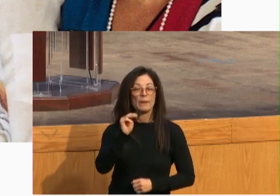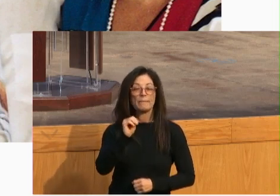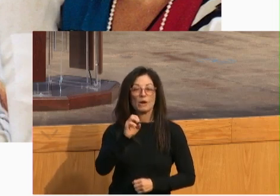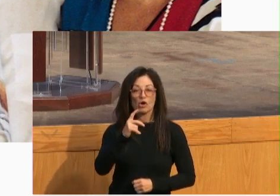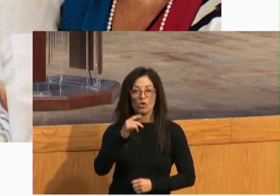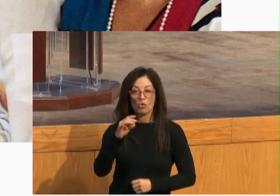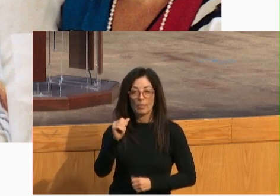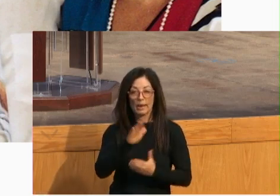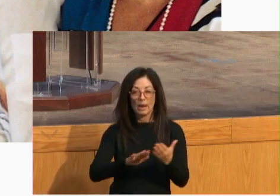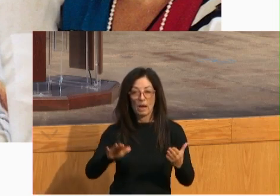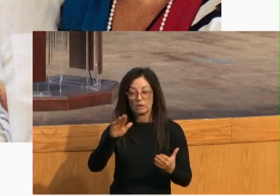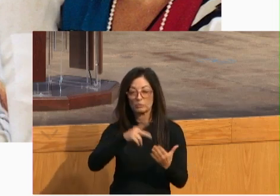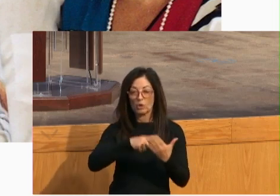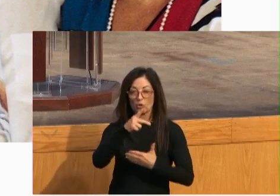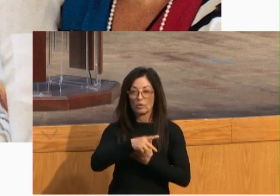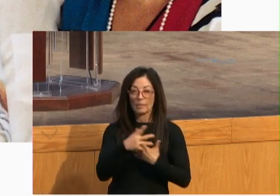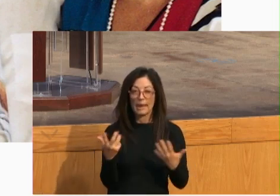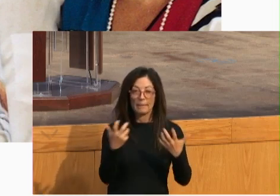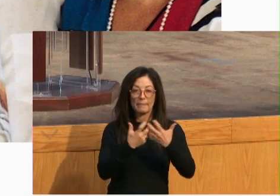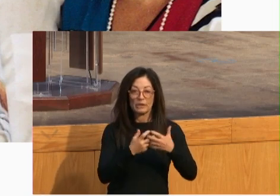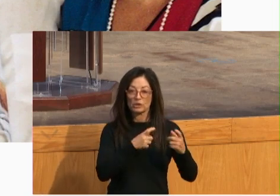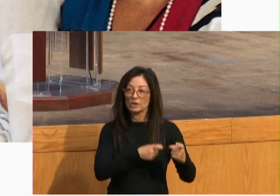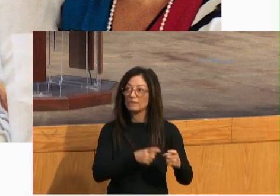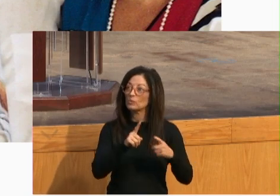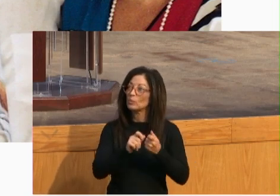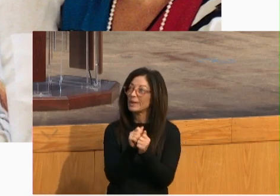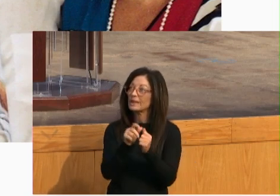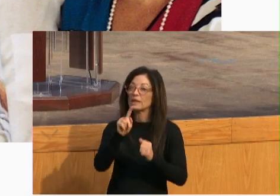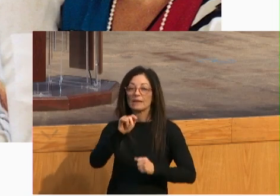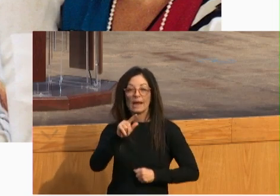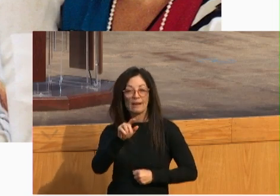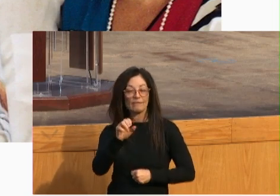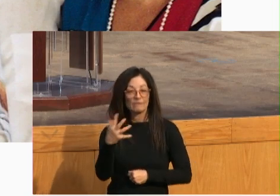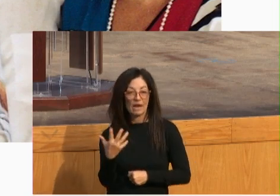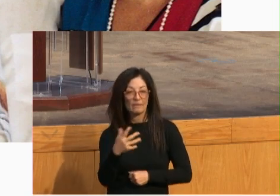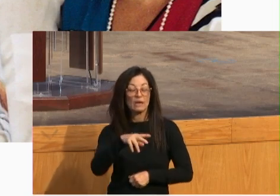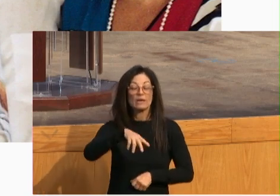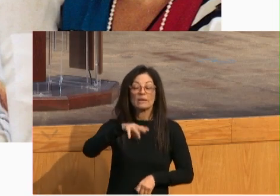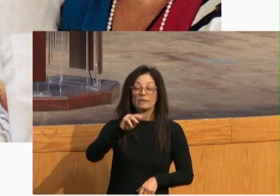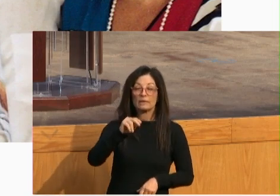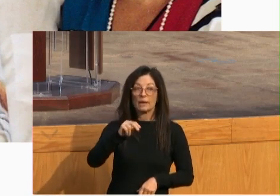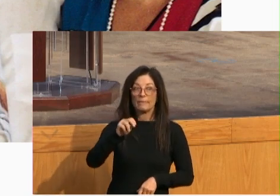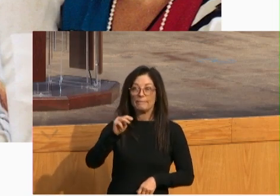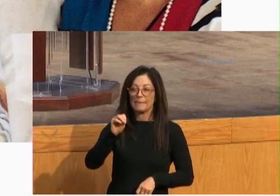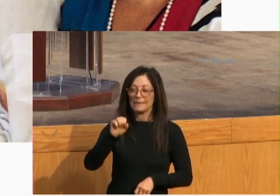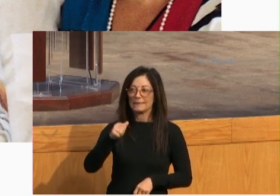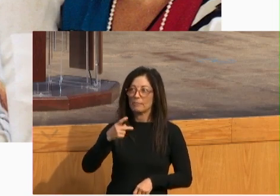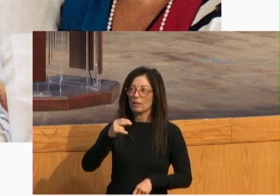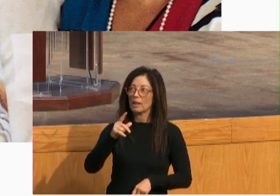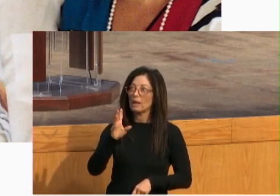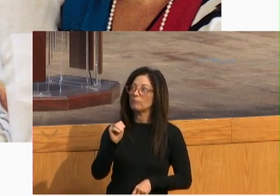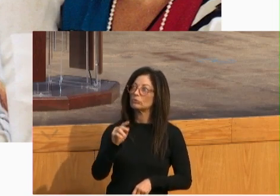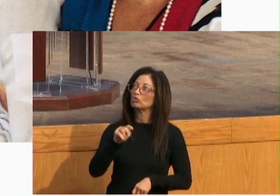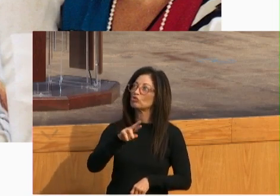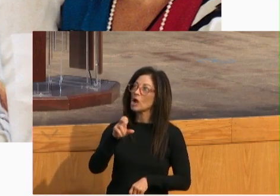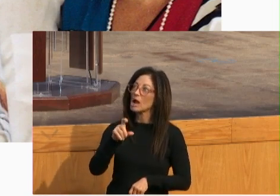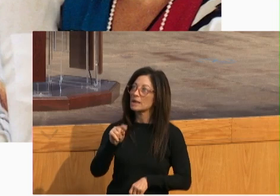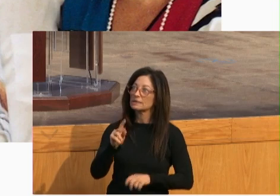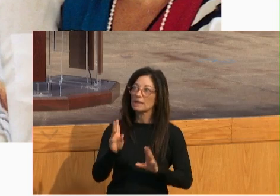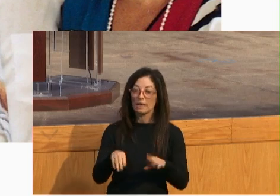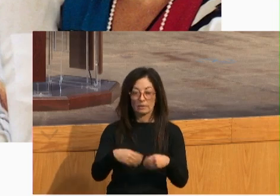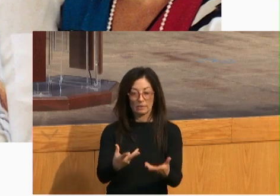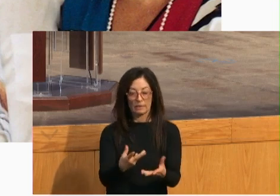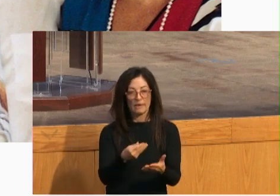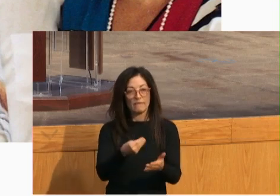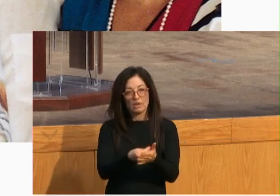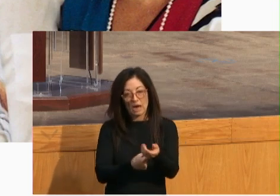program and as matching gifts for Title V. The Nina Mason Pulliam Charitable Trust has committed funding for foster youth